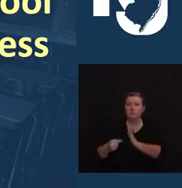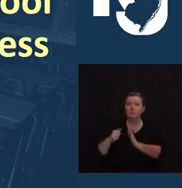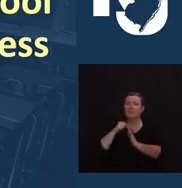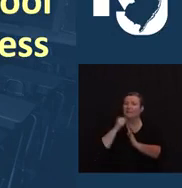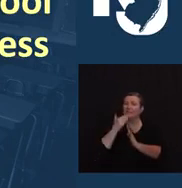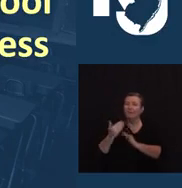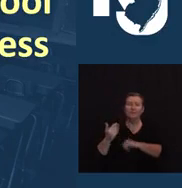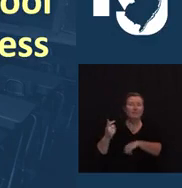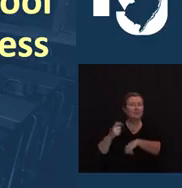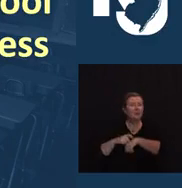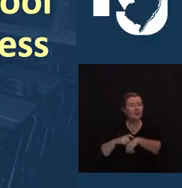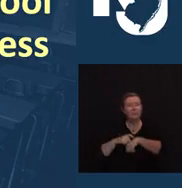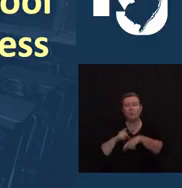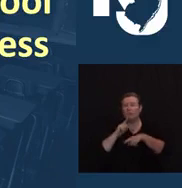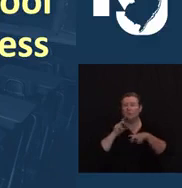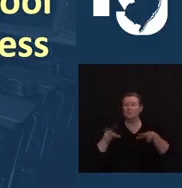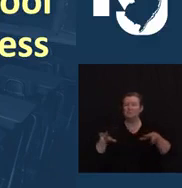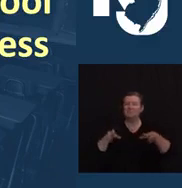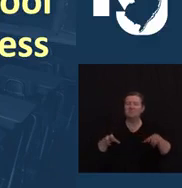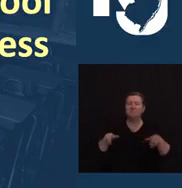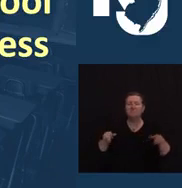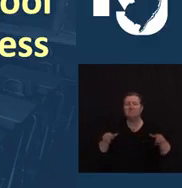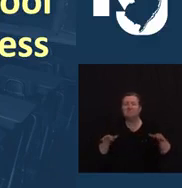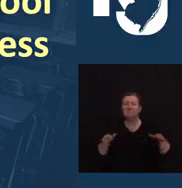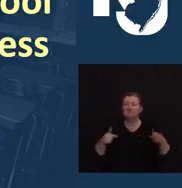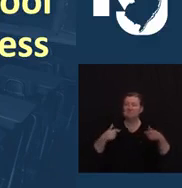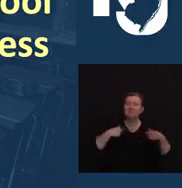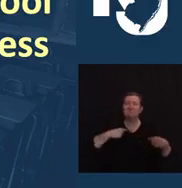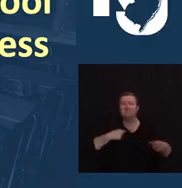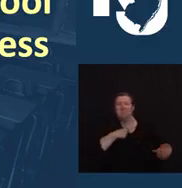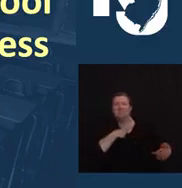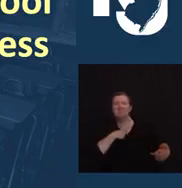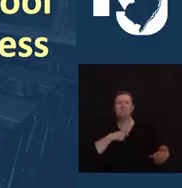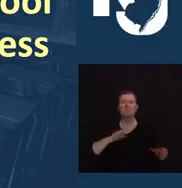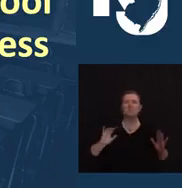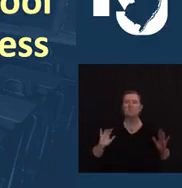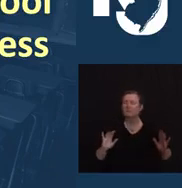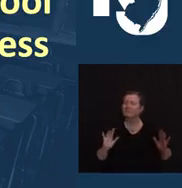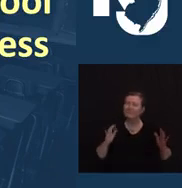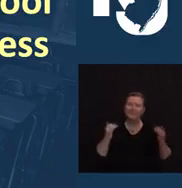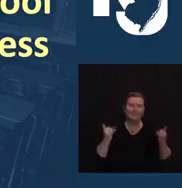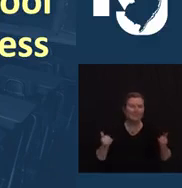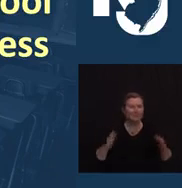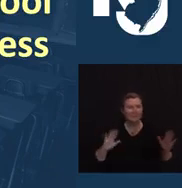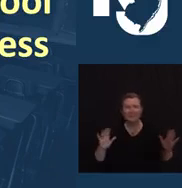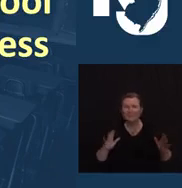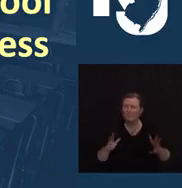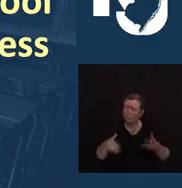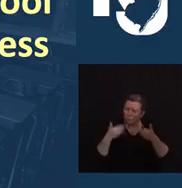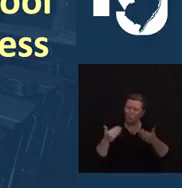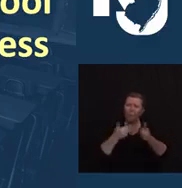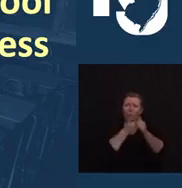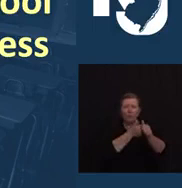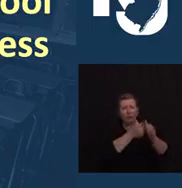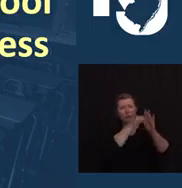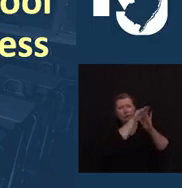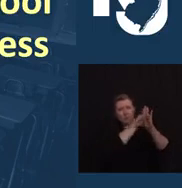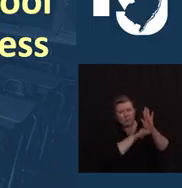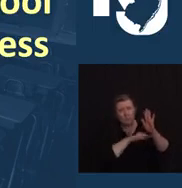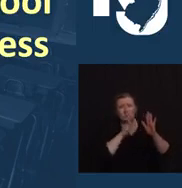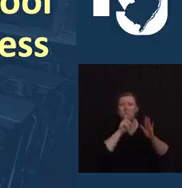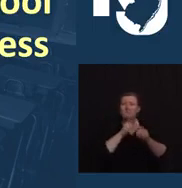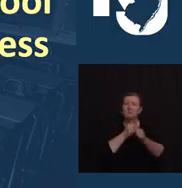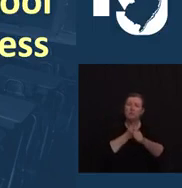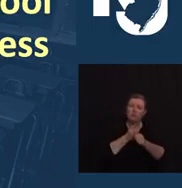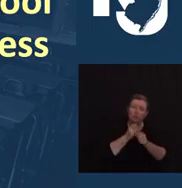selfishness or political posturing. This is the time for selflessness and putting our schools on the best possible footing with regard